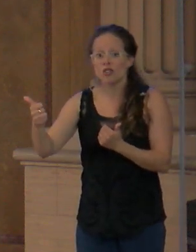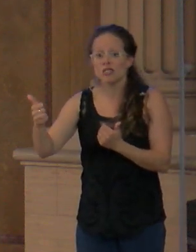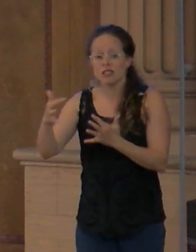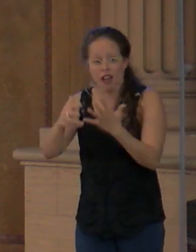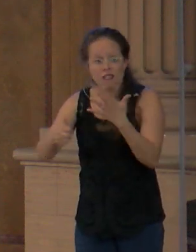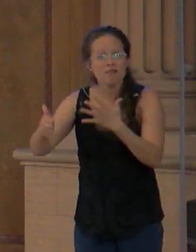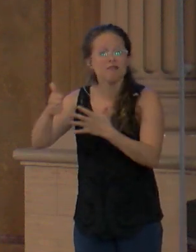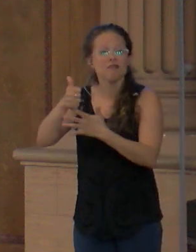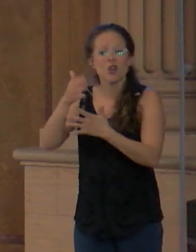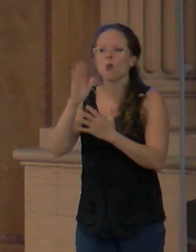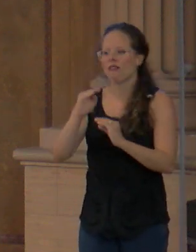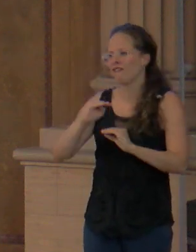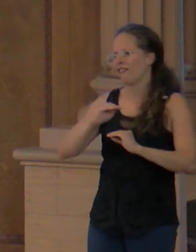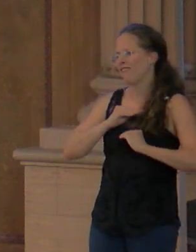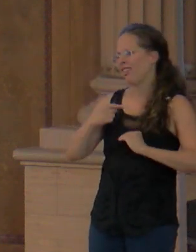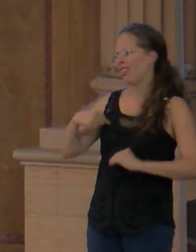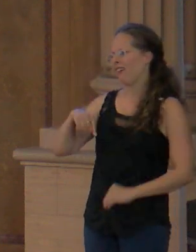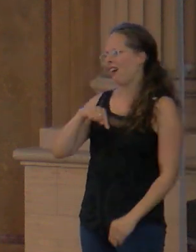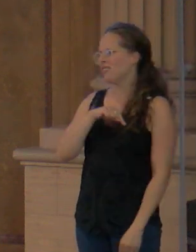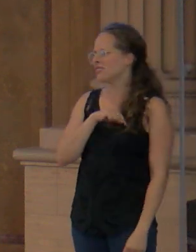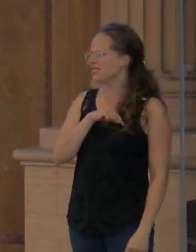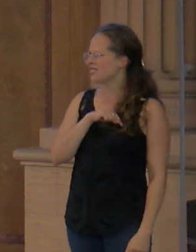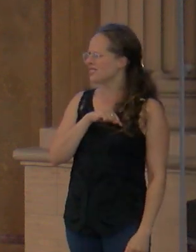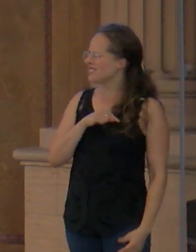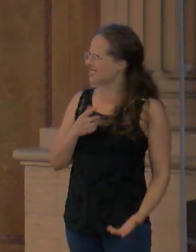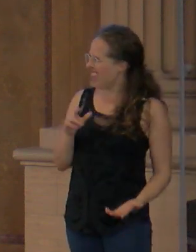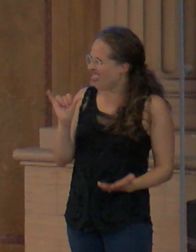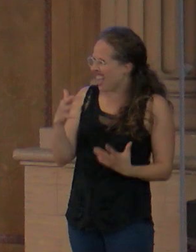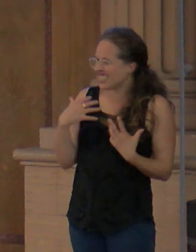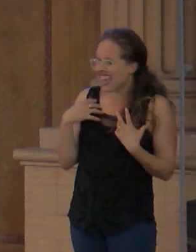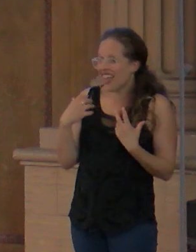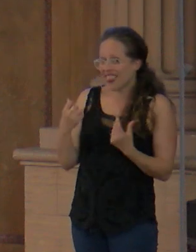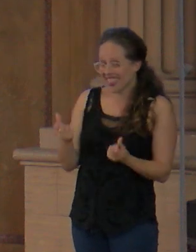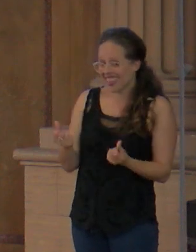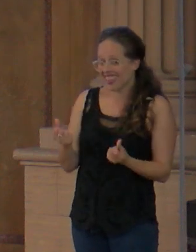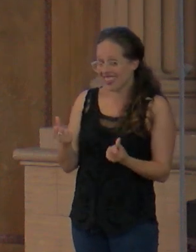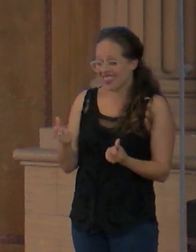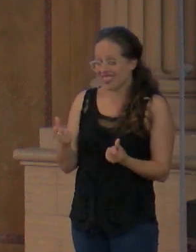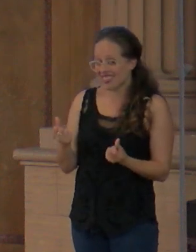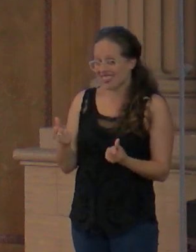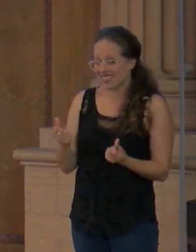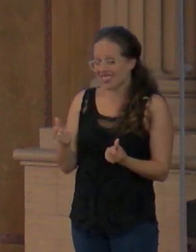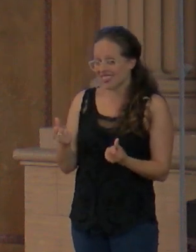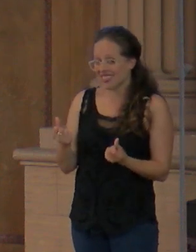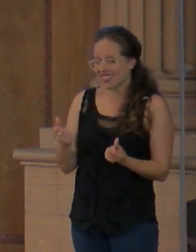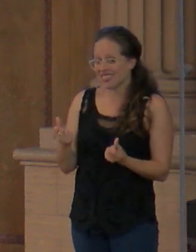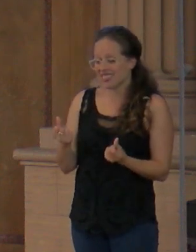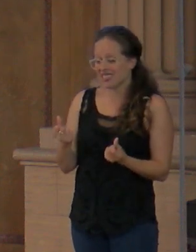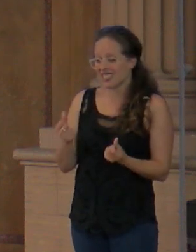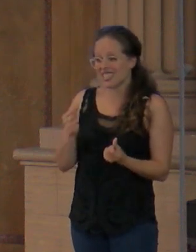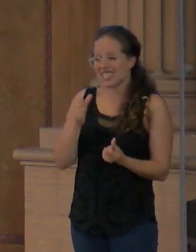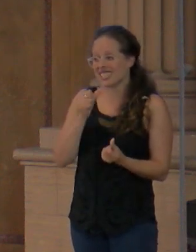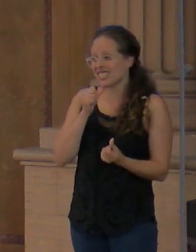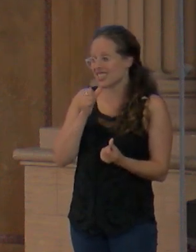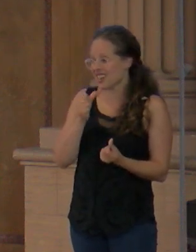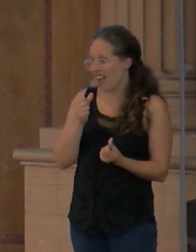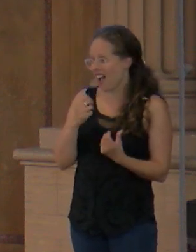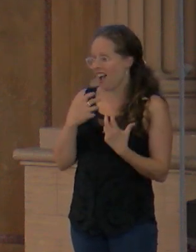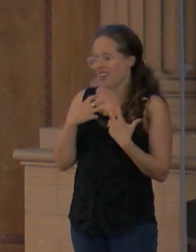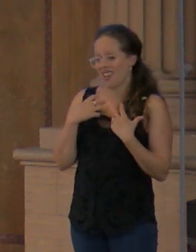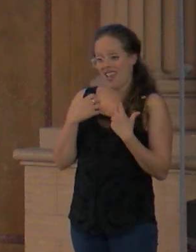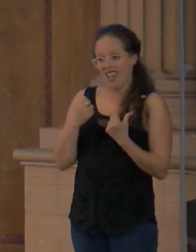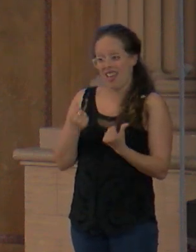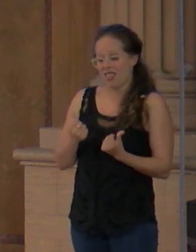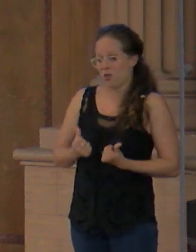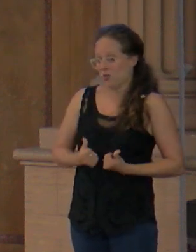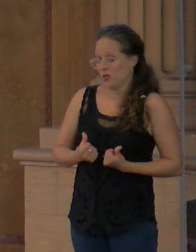be fulfilled. And we're told that that's healthy. But it is not healthy to live in a